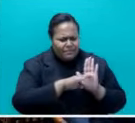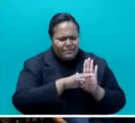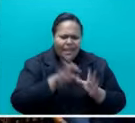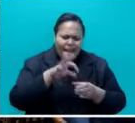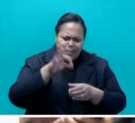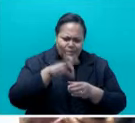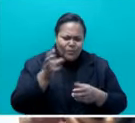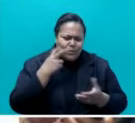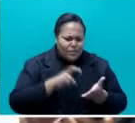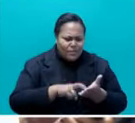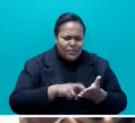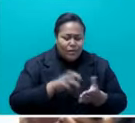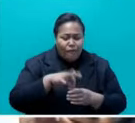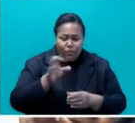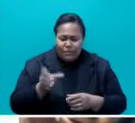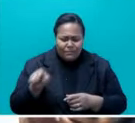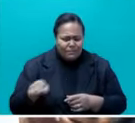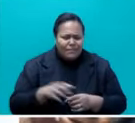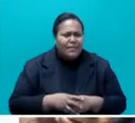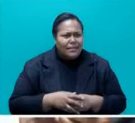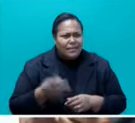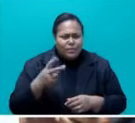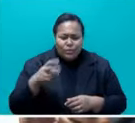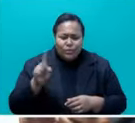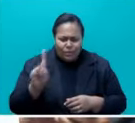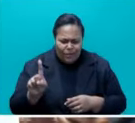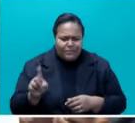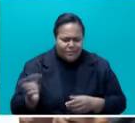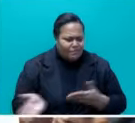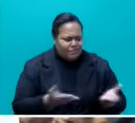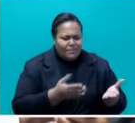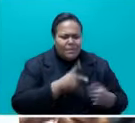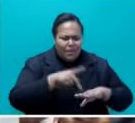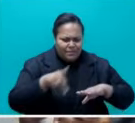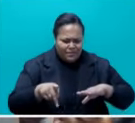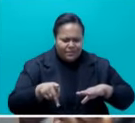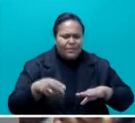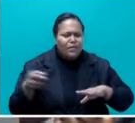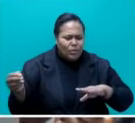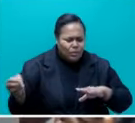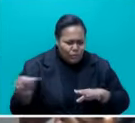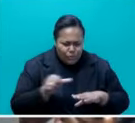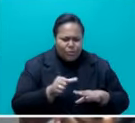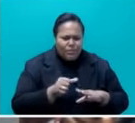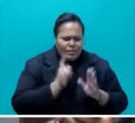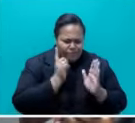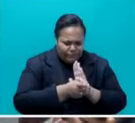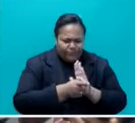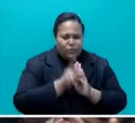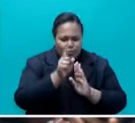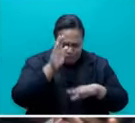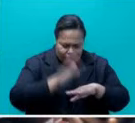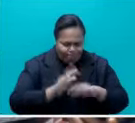Amendment Bill 2021 be considered by Parliament without delay, that the bill must pass through one stage at a single sitting of Parliament, that the